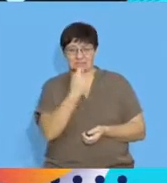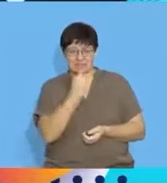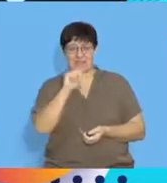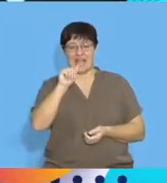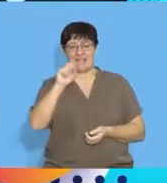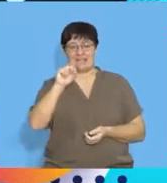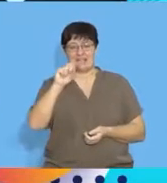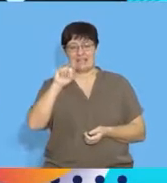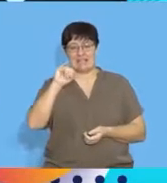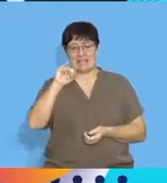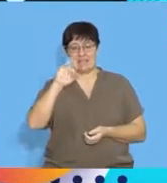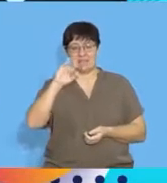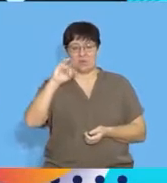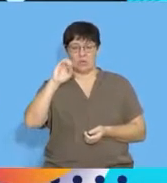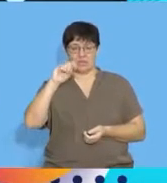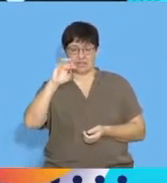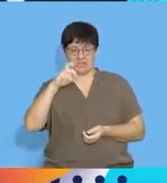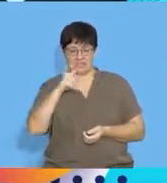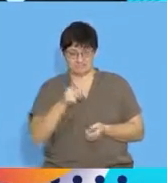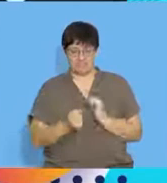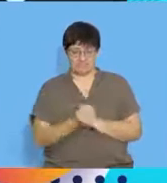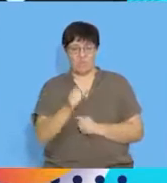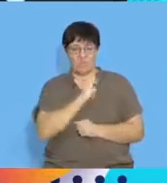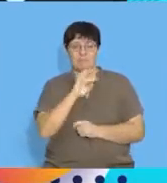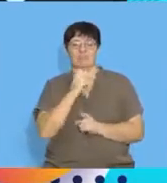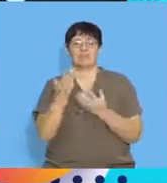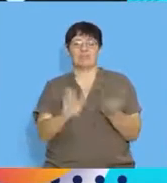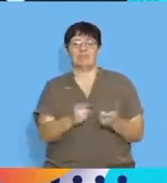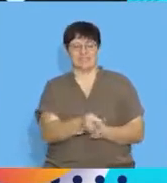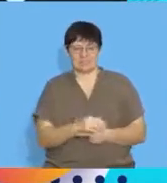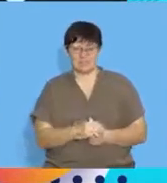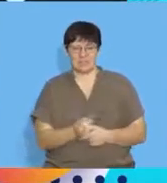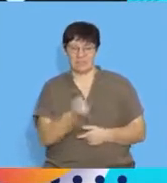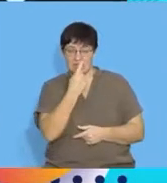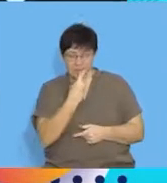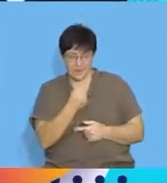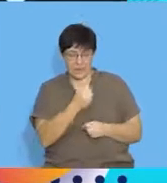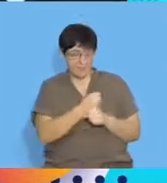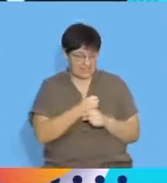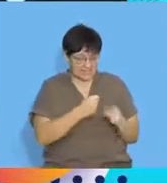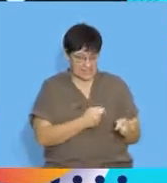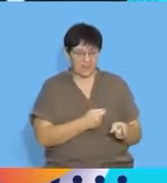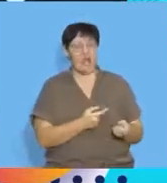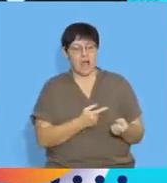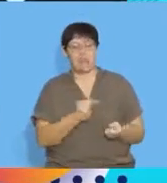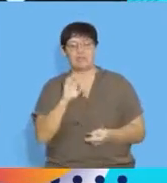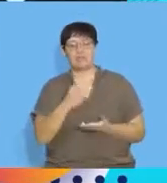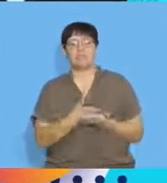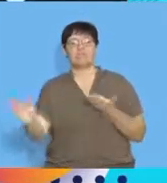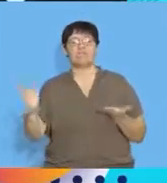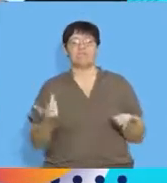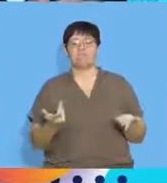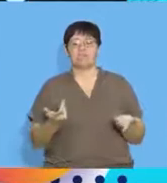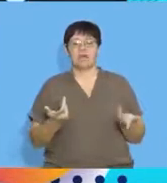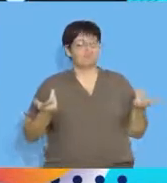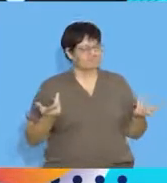often because antibiotics kill bacteria. So if you have antibiotics, what happens is it kills all the bacteria,